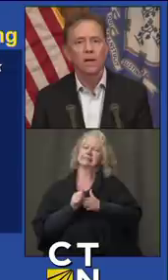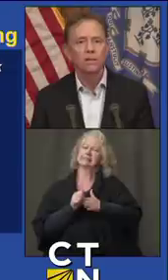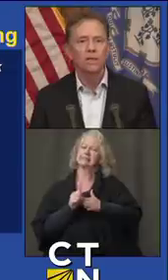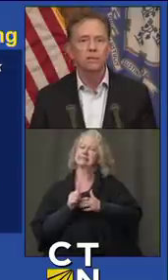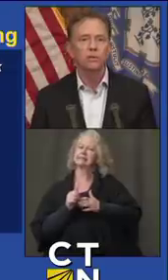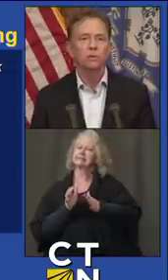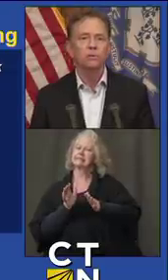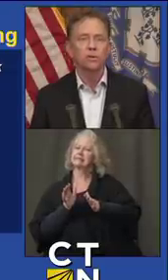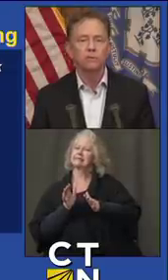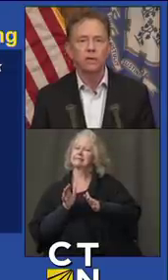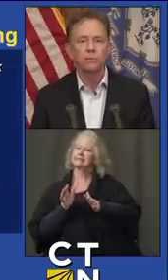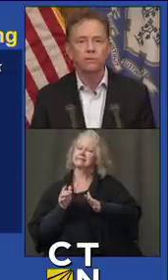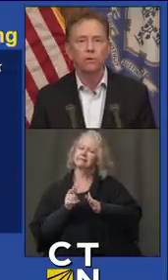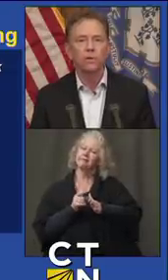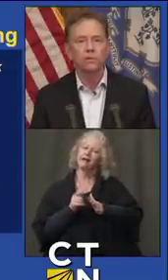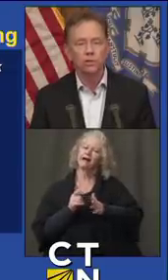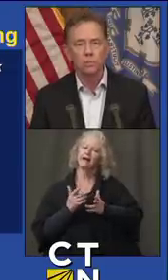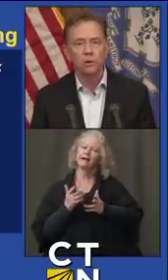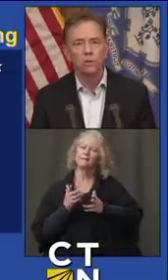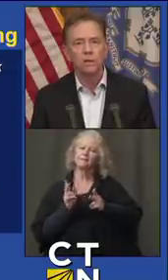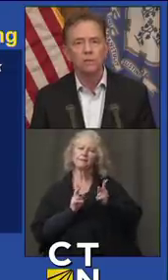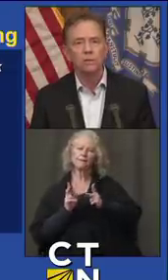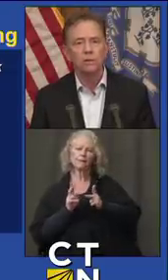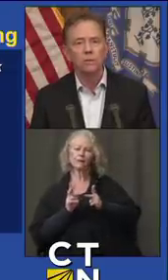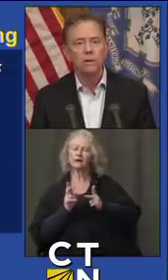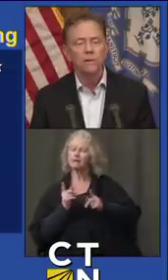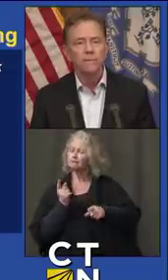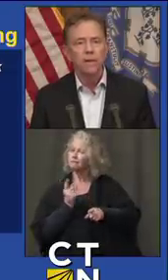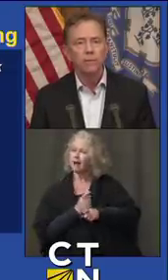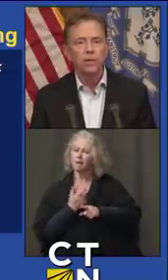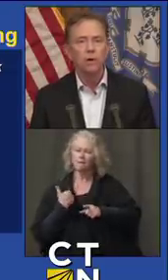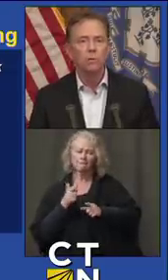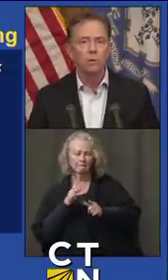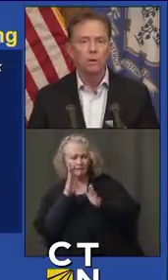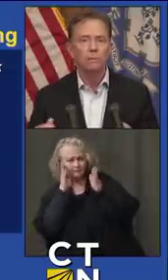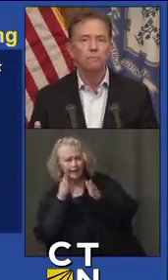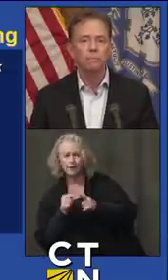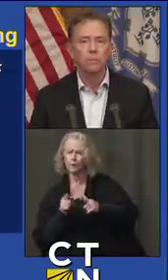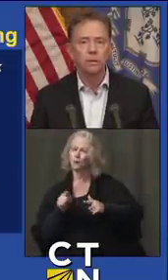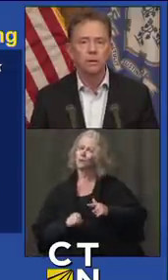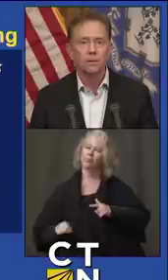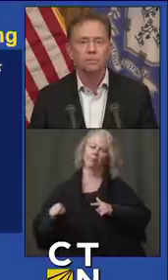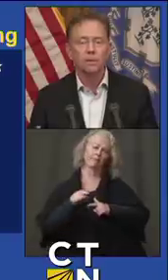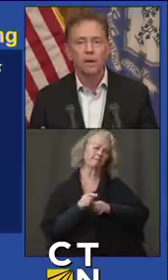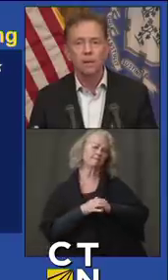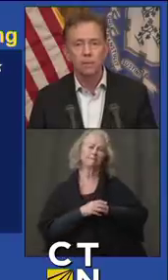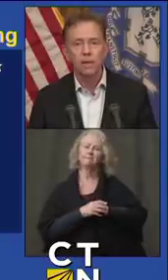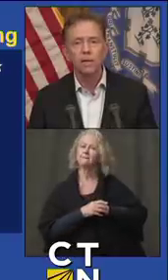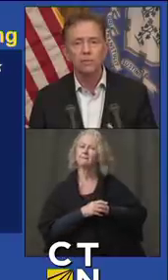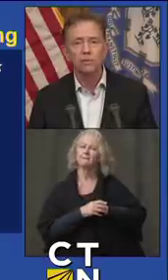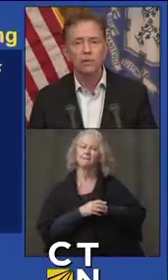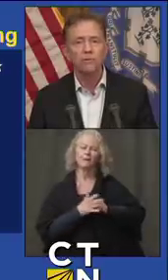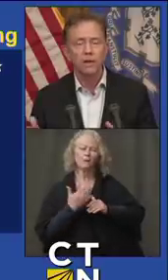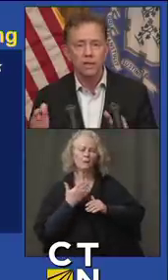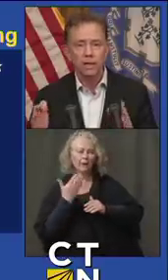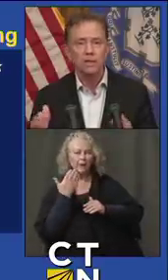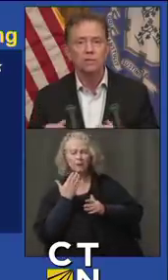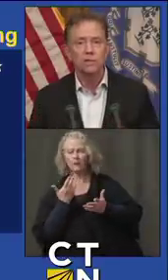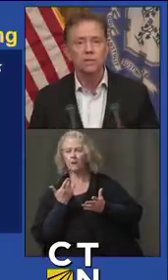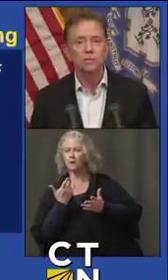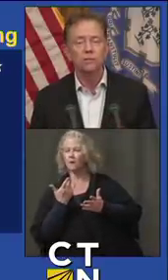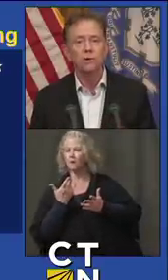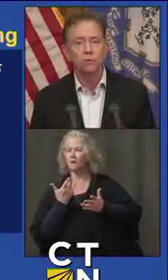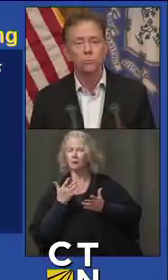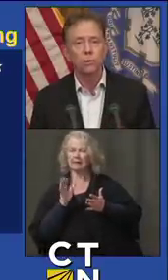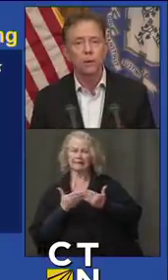It's the right thing to do, as I've said before, and it's the smart thing to do. And we know the complications and the fatalities